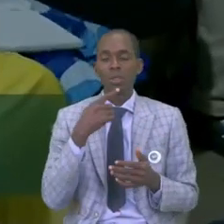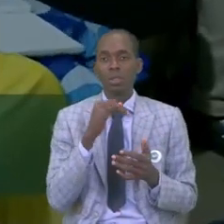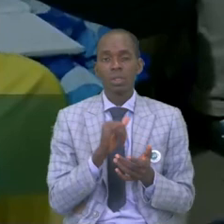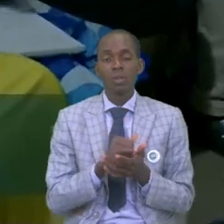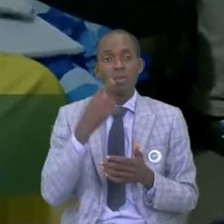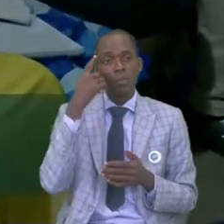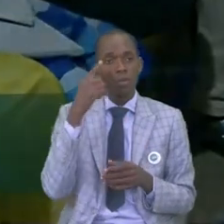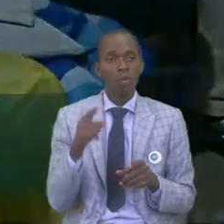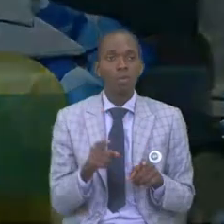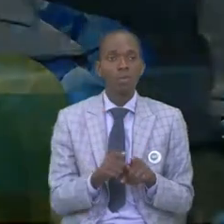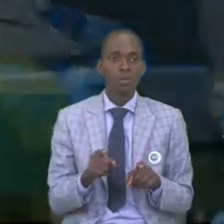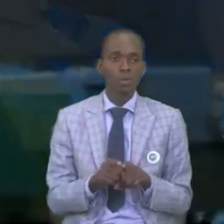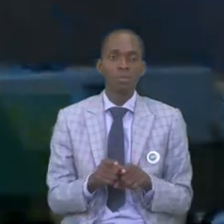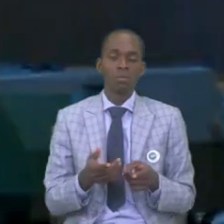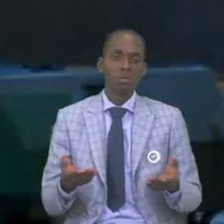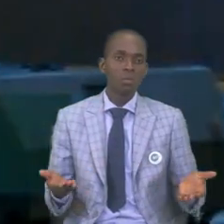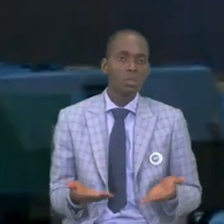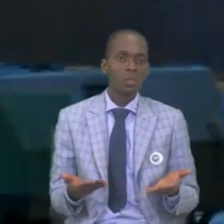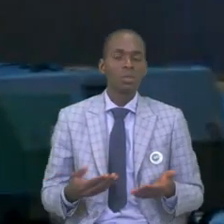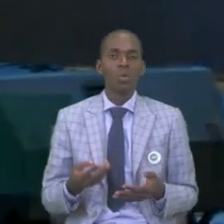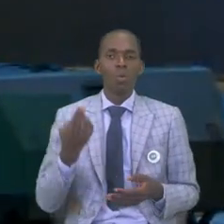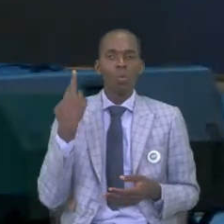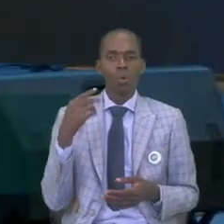even hereunto were ye